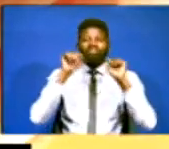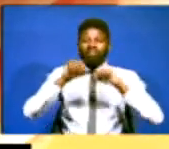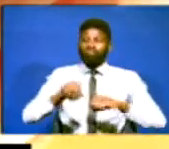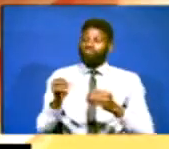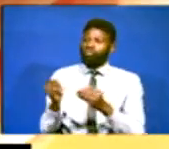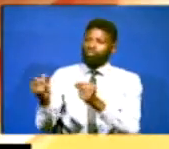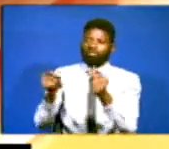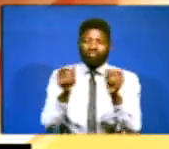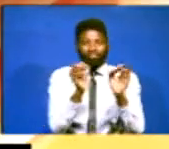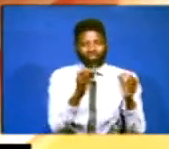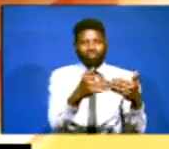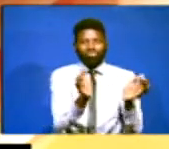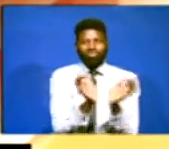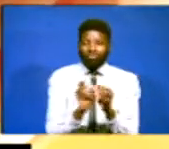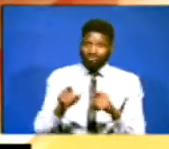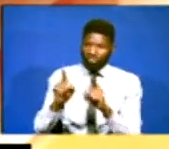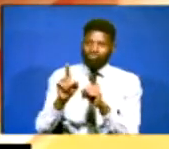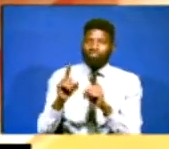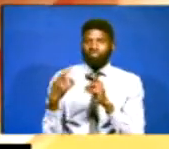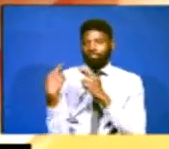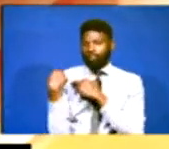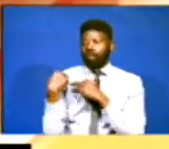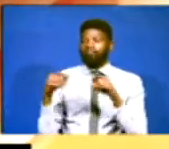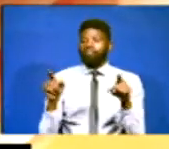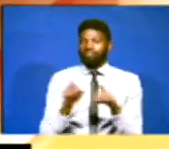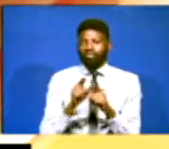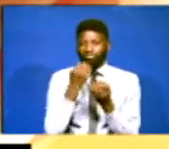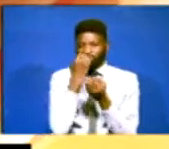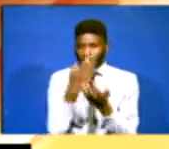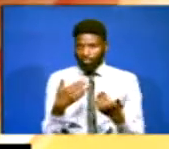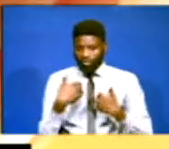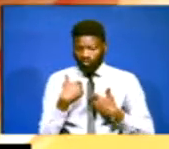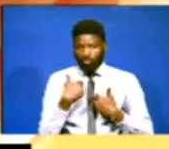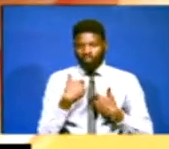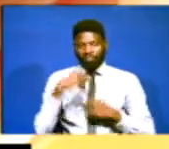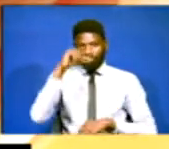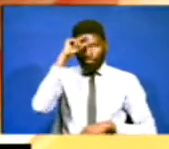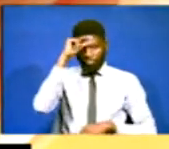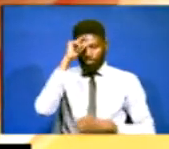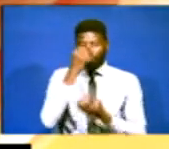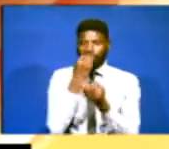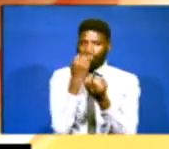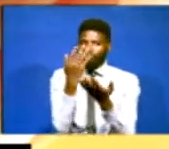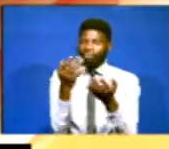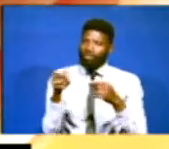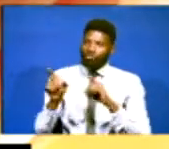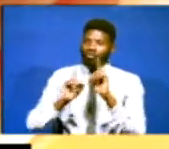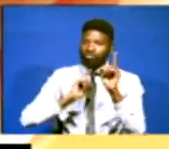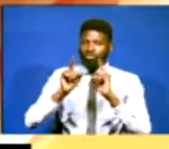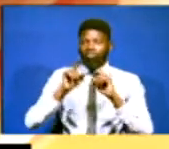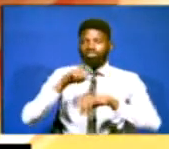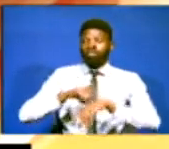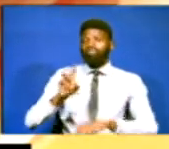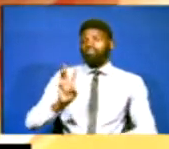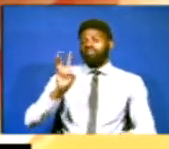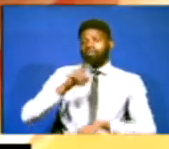their part in volunteering information to the government. Duale was speaking in Wajir during the homecoming ceremony of